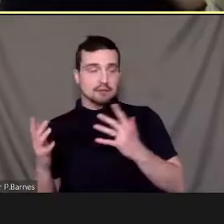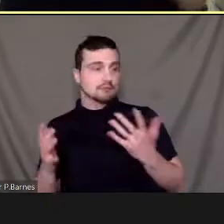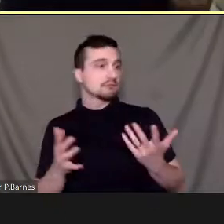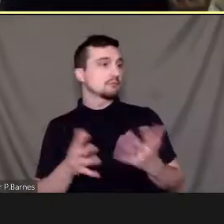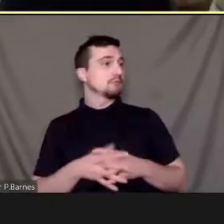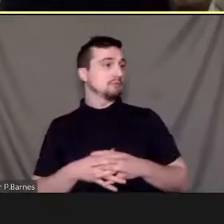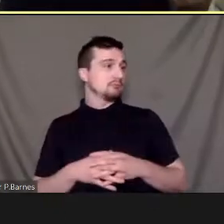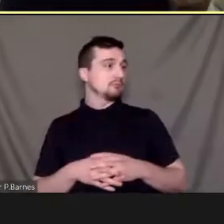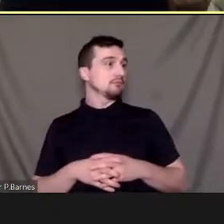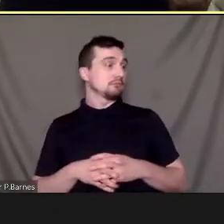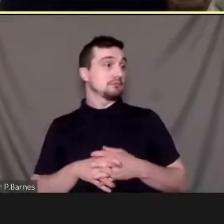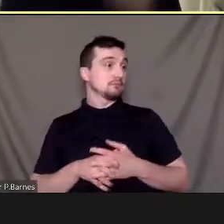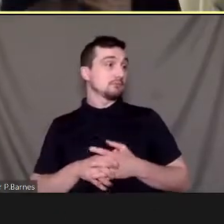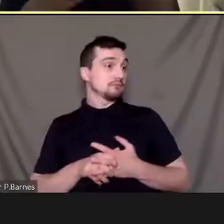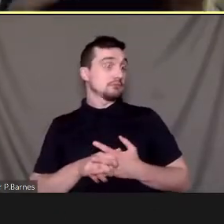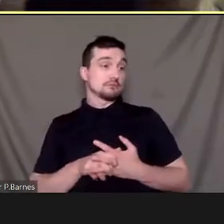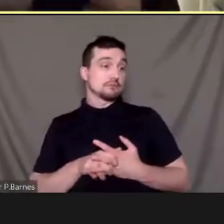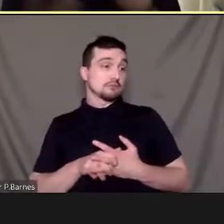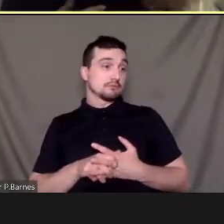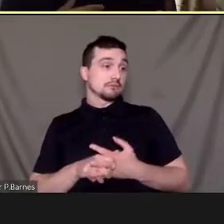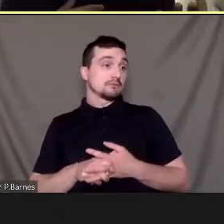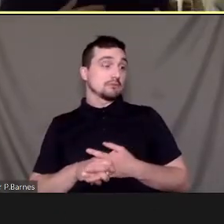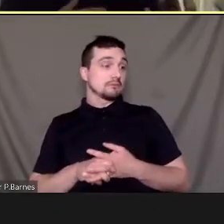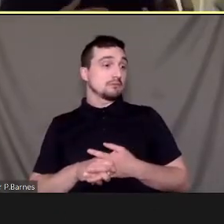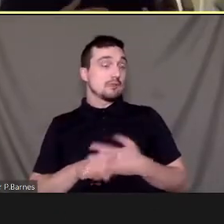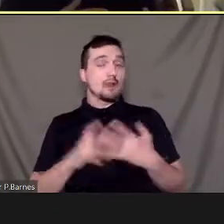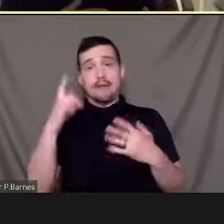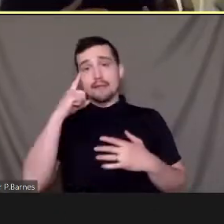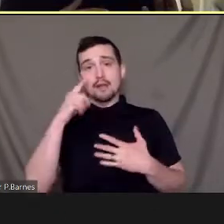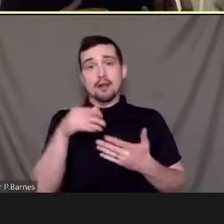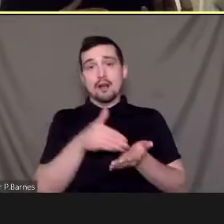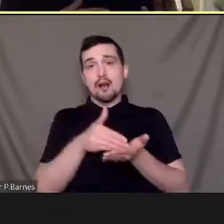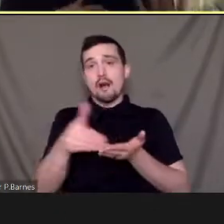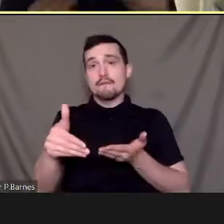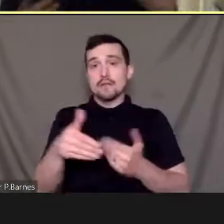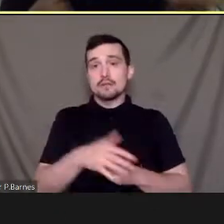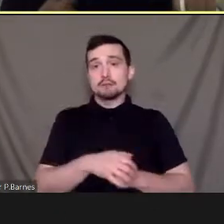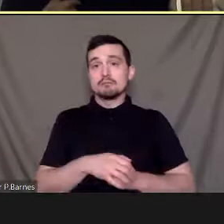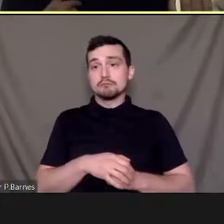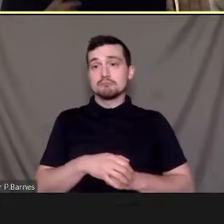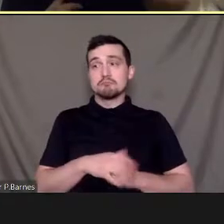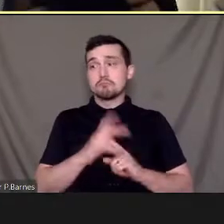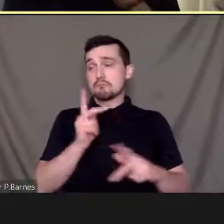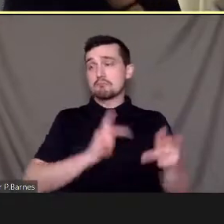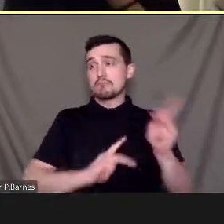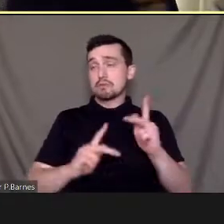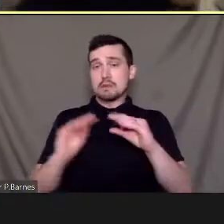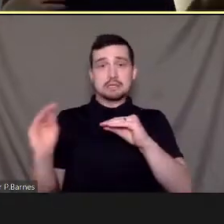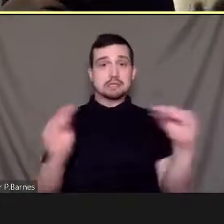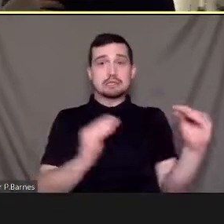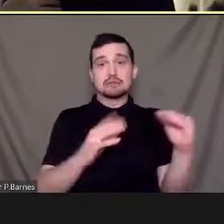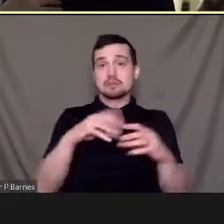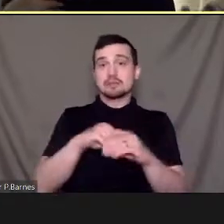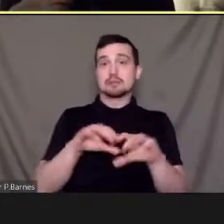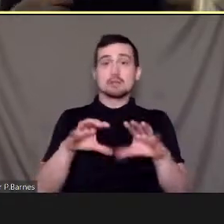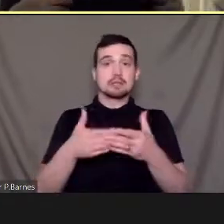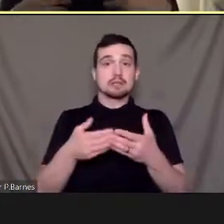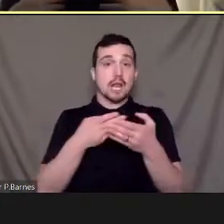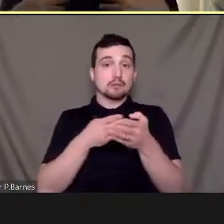That's something where I think a lot of the times, you know, people teaching in the classroom, we can